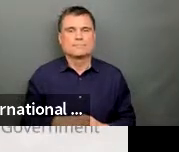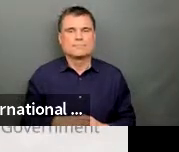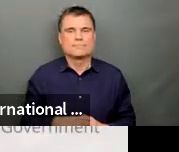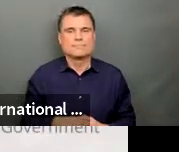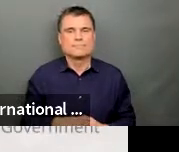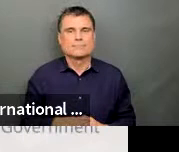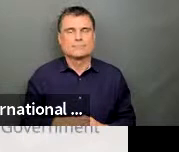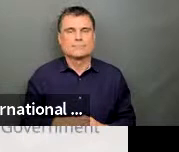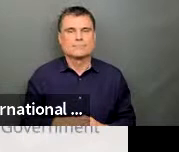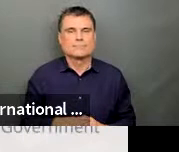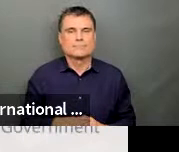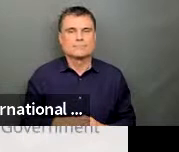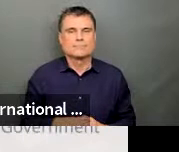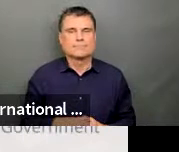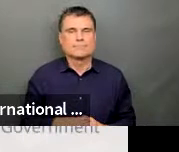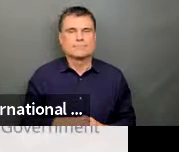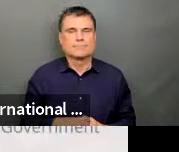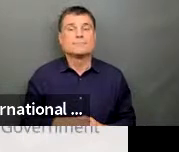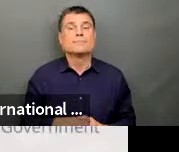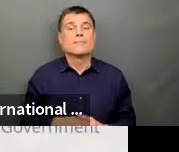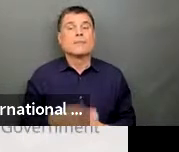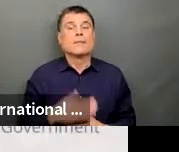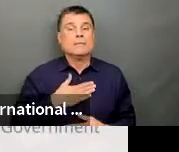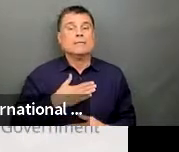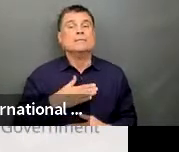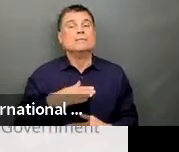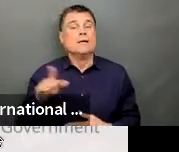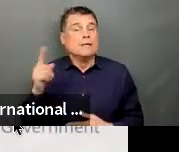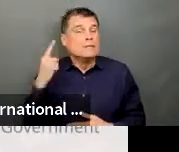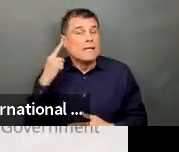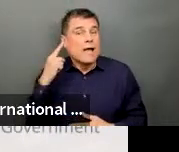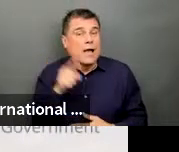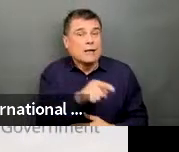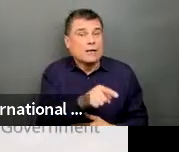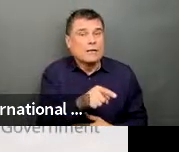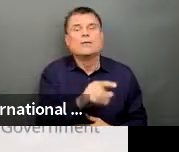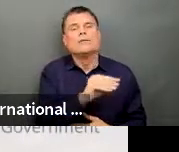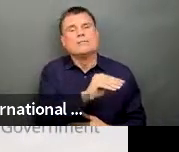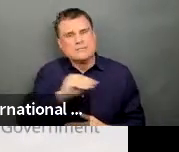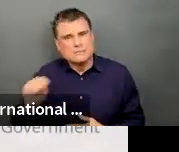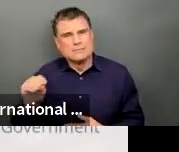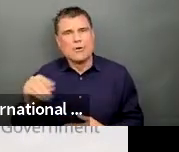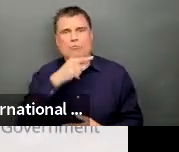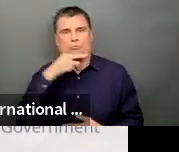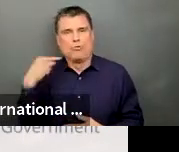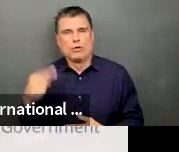Russian channel, please. Russian channel. You're on the open floor right now.